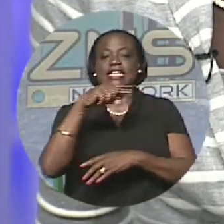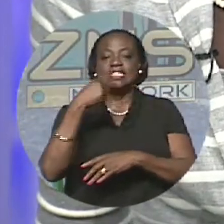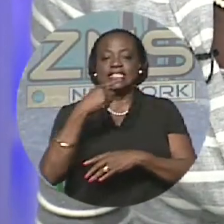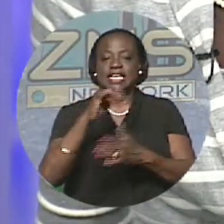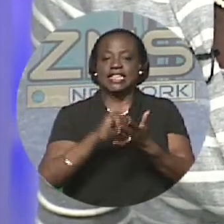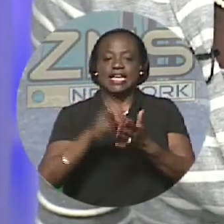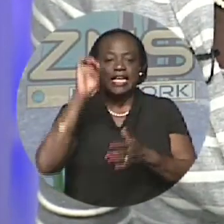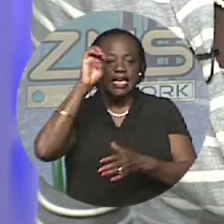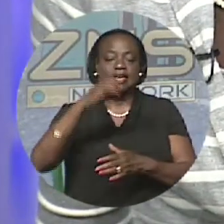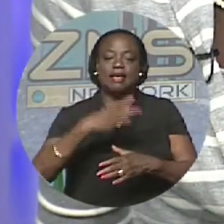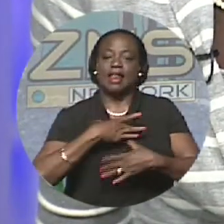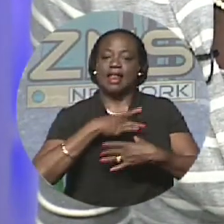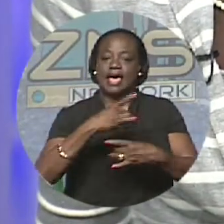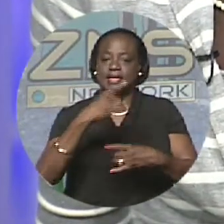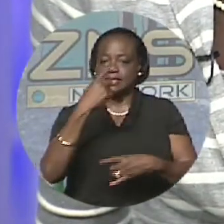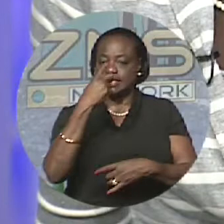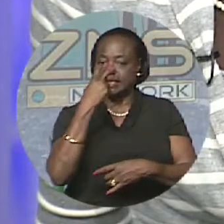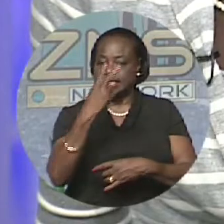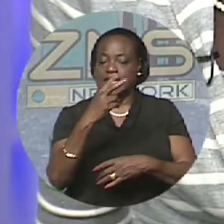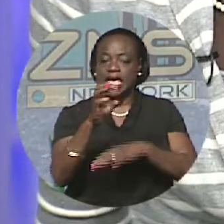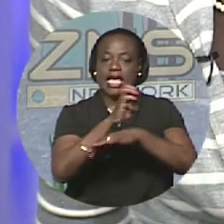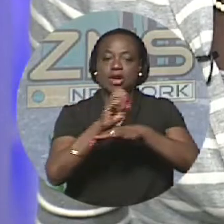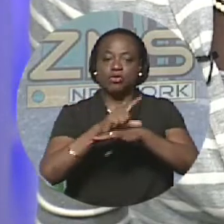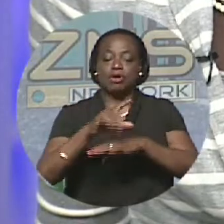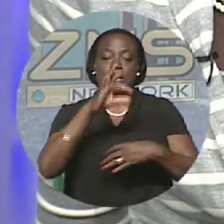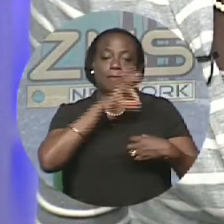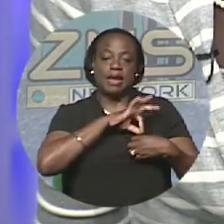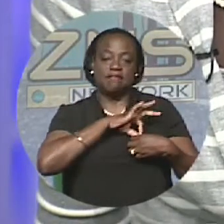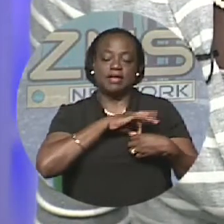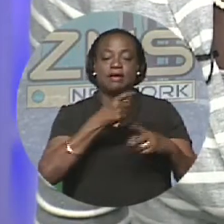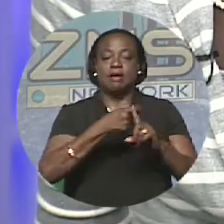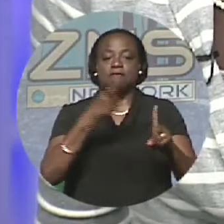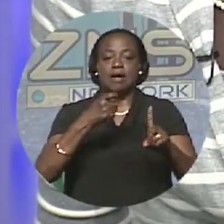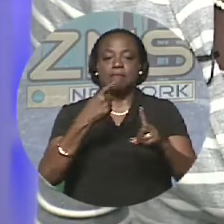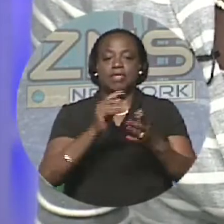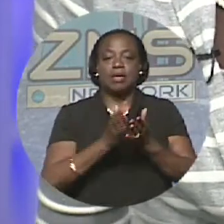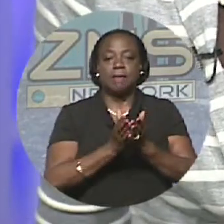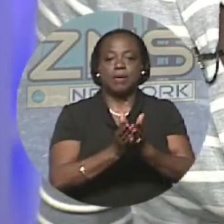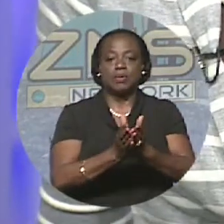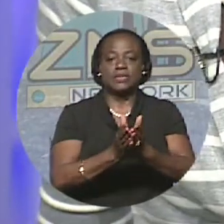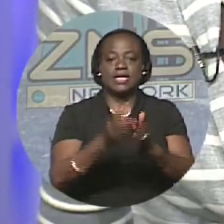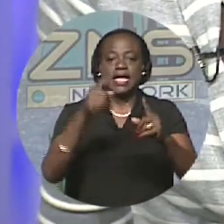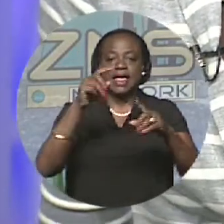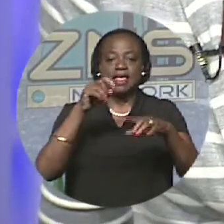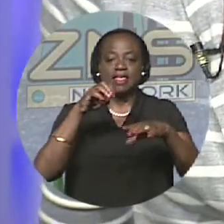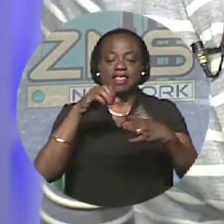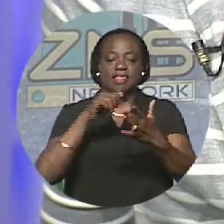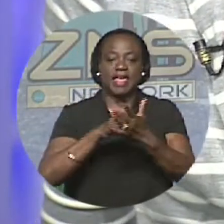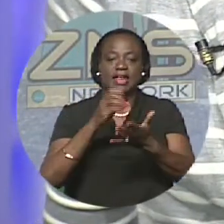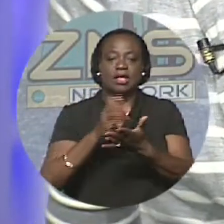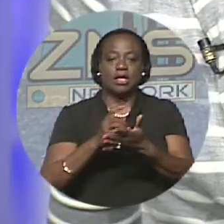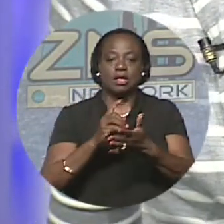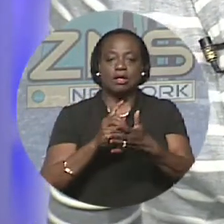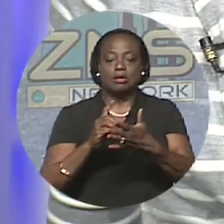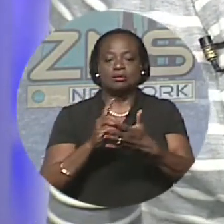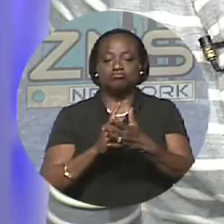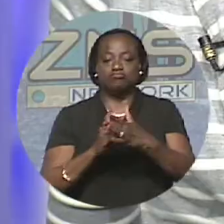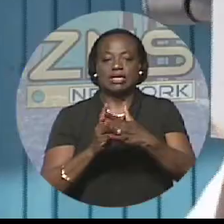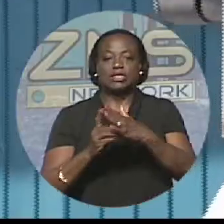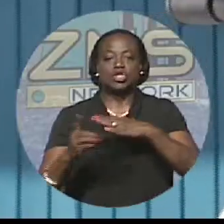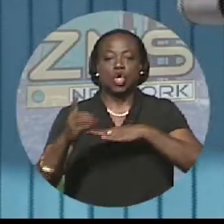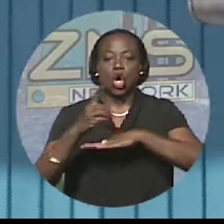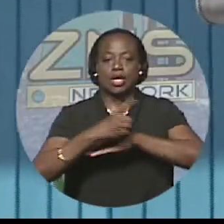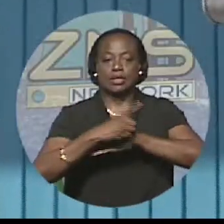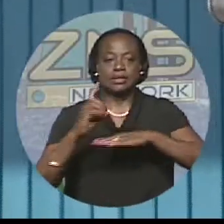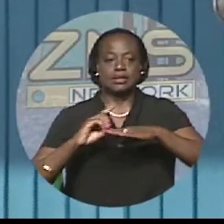to see Eleutherans gain more benefits from the cruise ship that regularly docks at Princess Cay in South Eleuther. So I had a